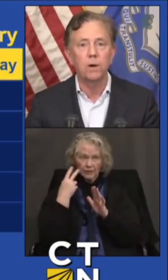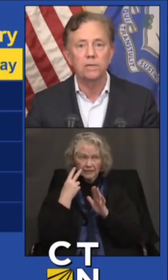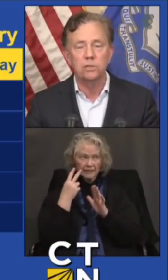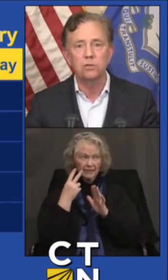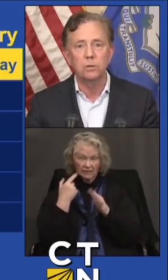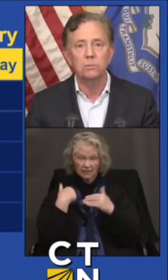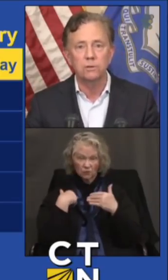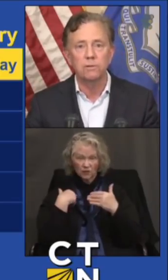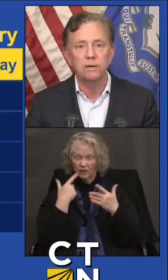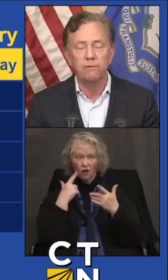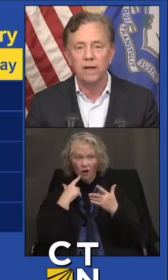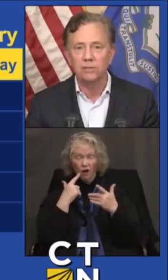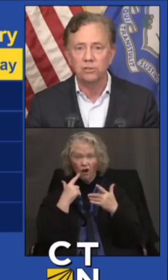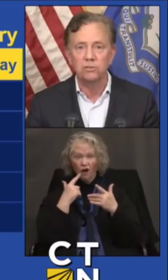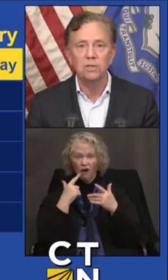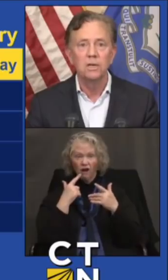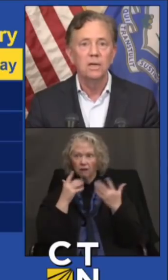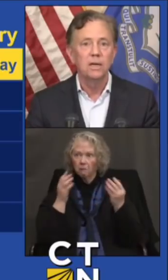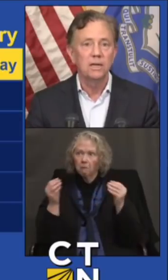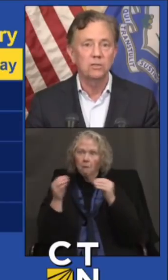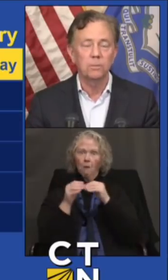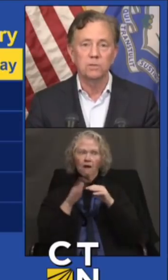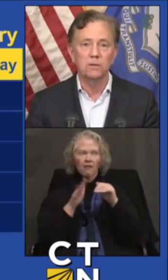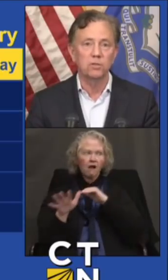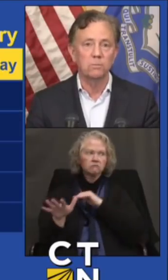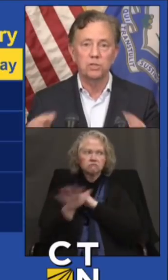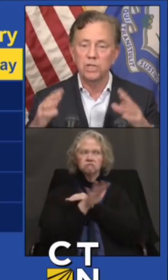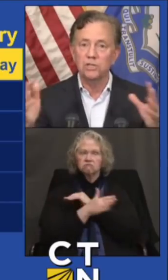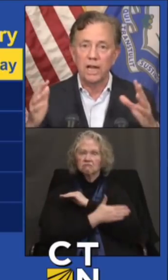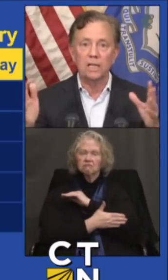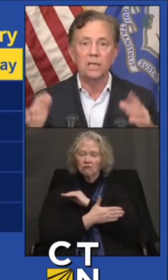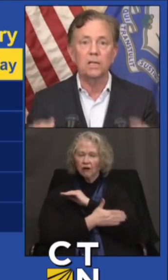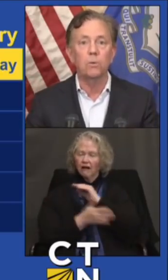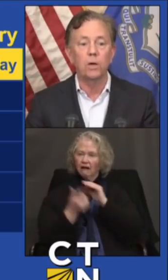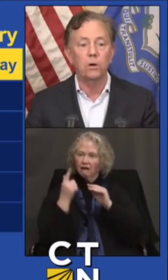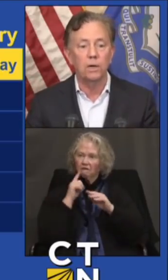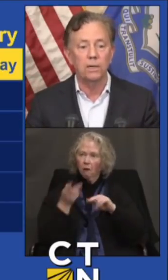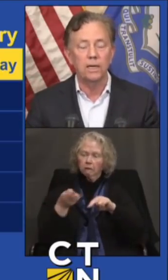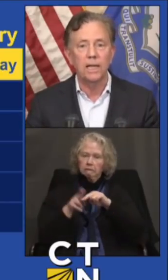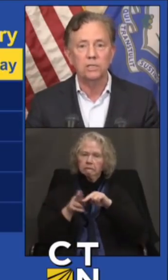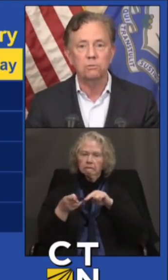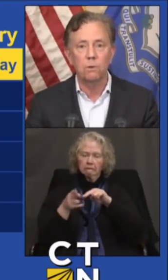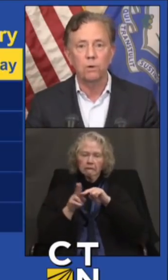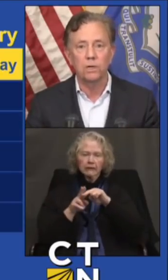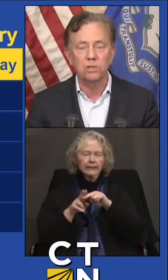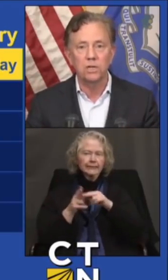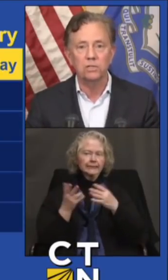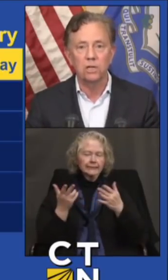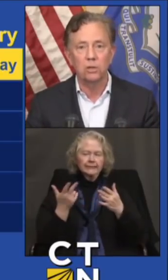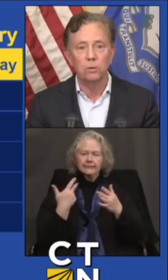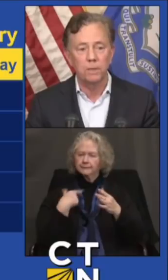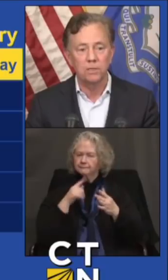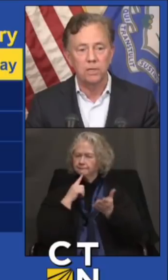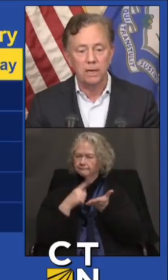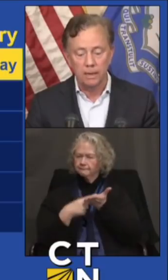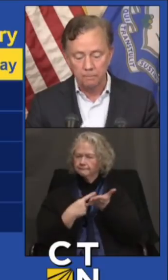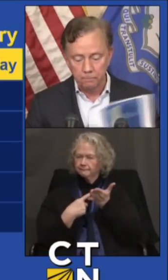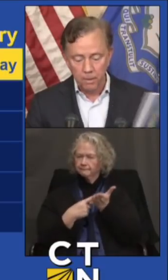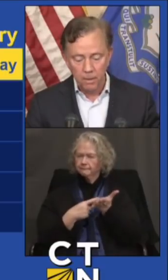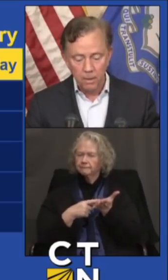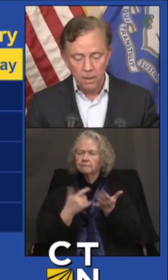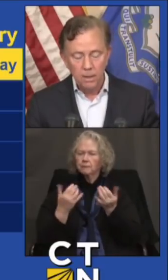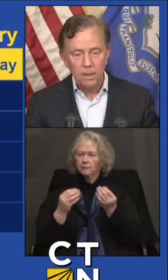many ways in terms of infections, in terms of some seasonality going on, and that's what we're going to discuss a little bit